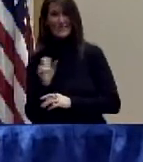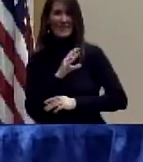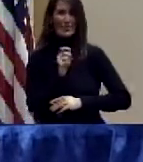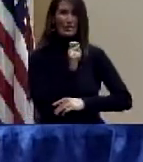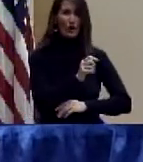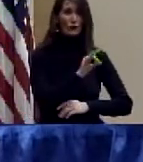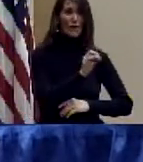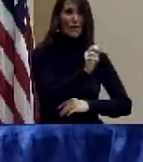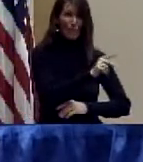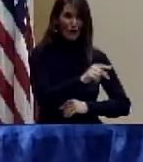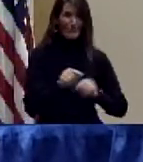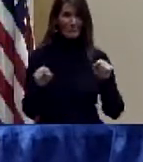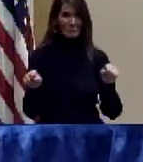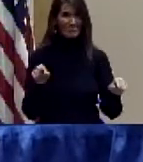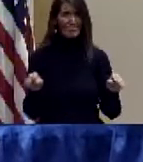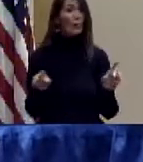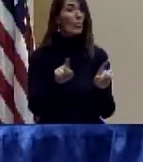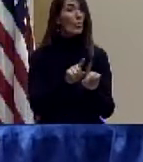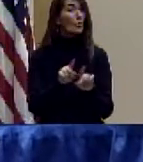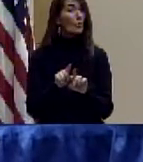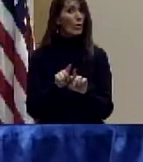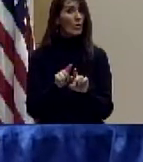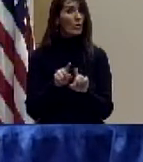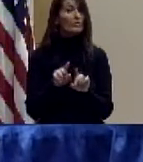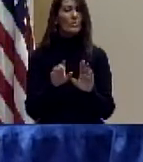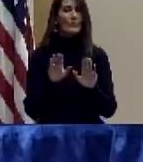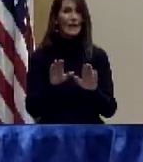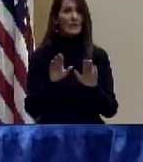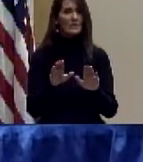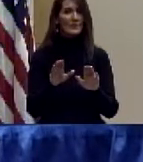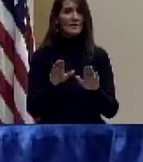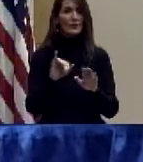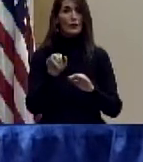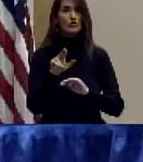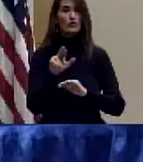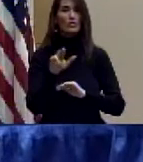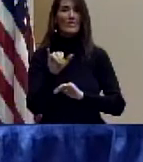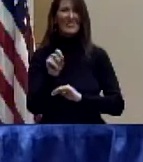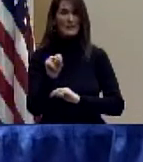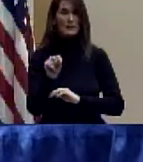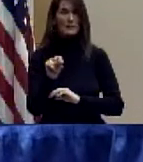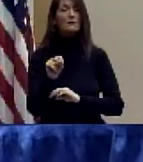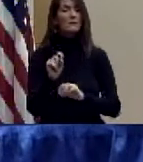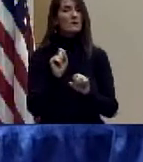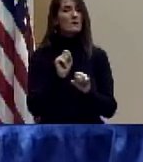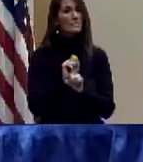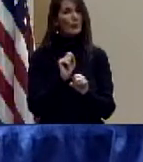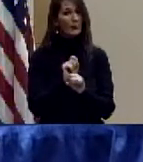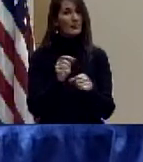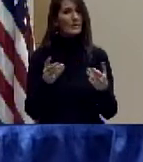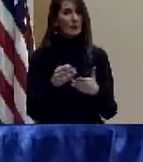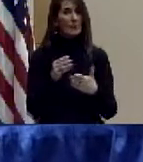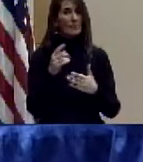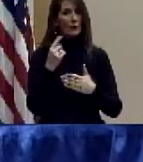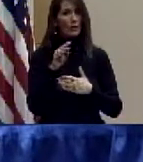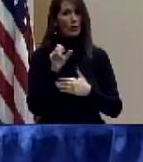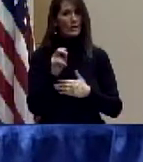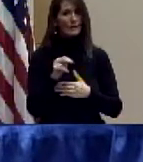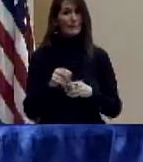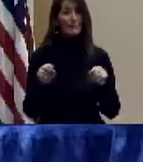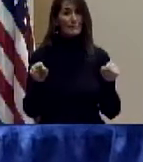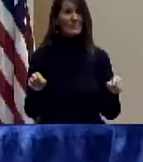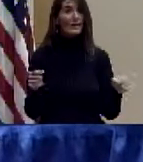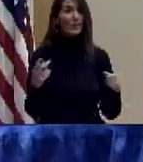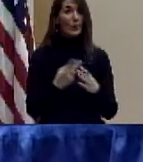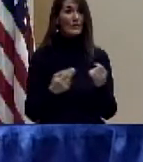Judge Falk, and to the outstanding jurists that served Brighton before them. Judge Morris and Judge Falk are both